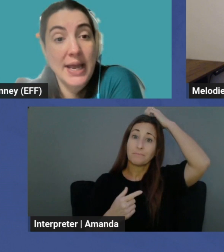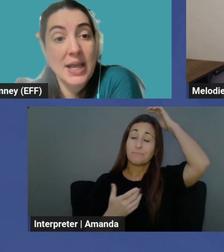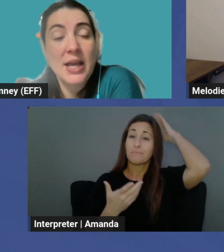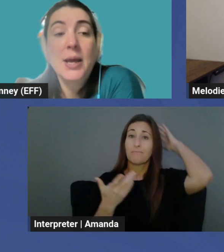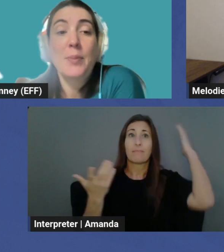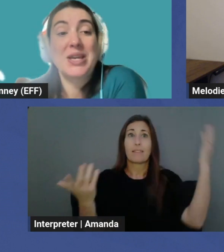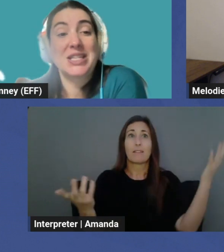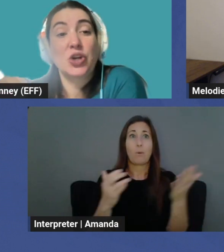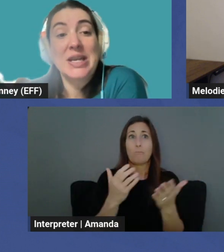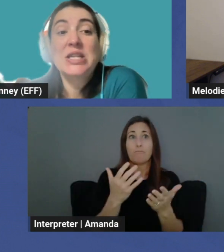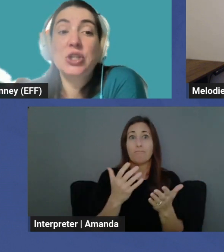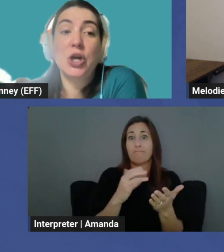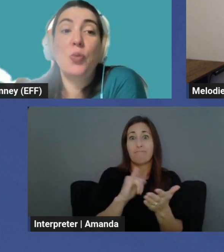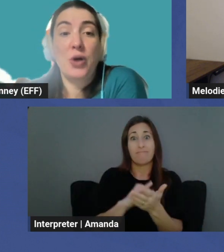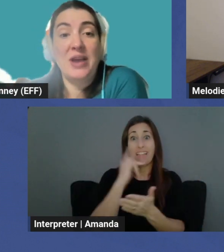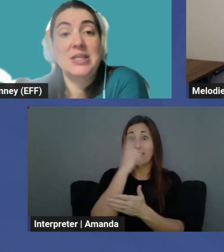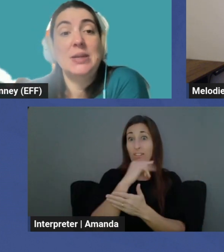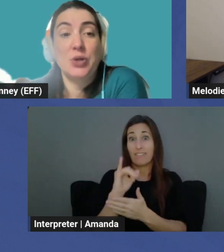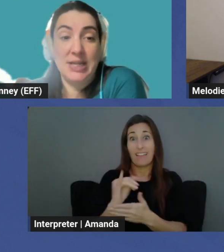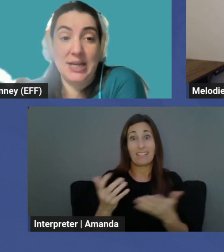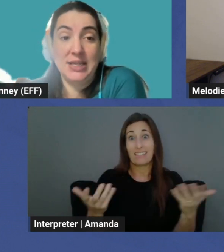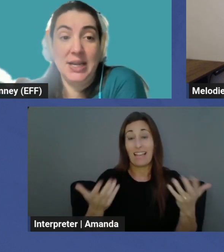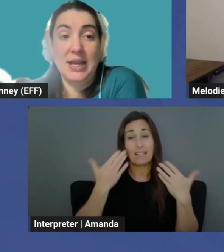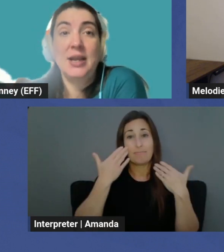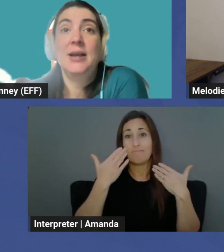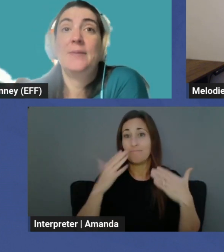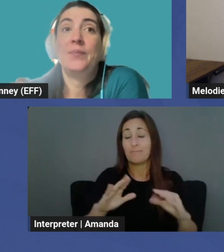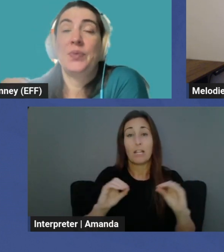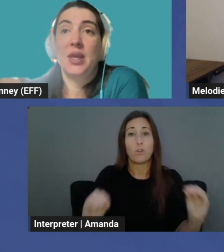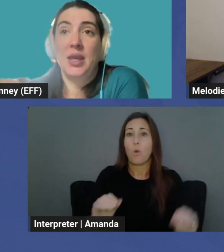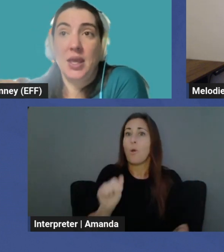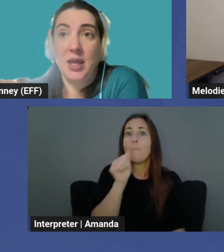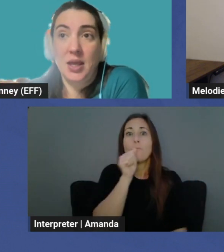look like, because there is no privacy protecting,